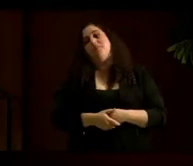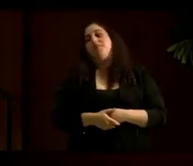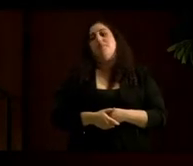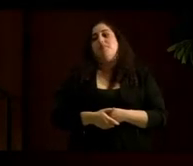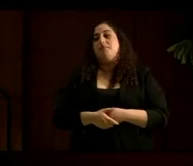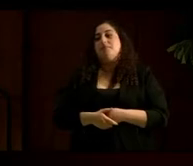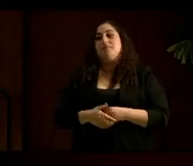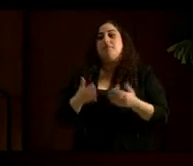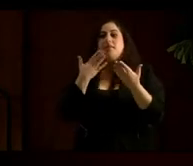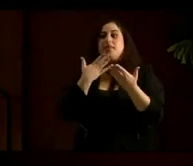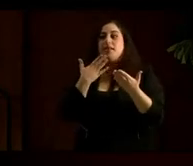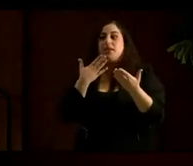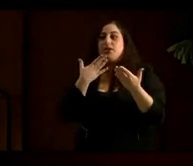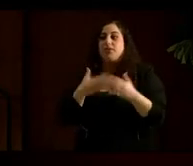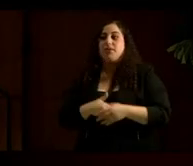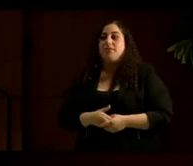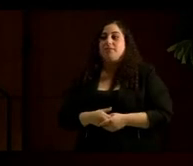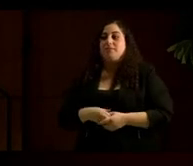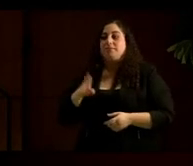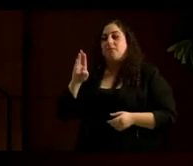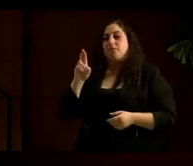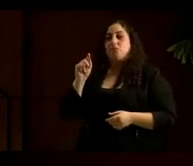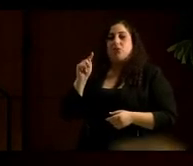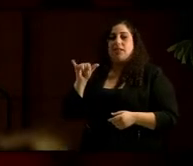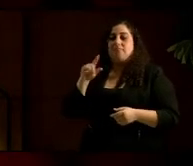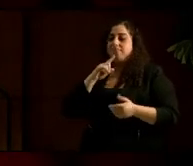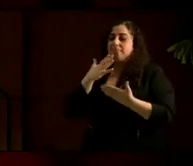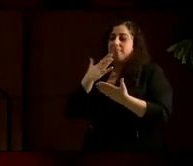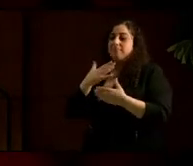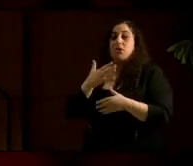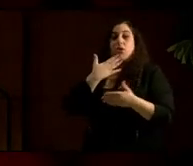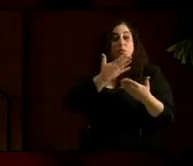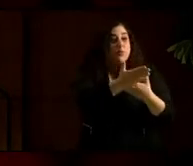Thank you, Brittany. And good morning to everyone.